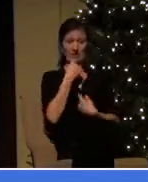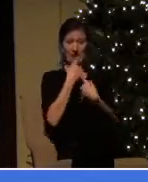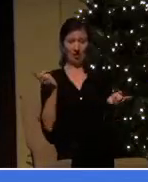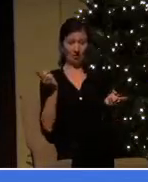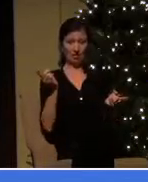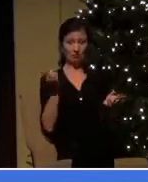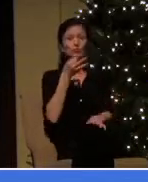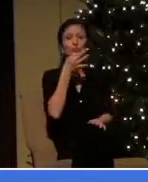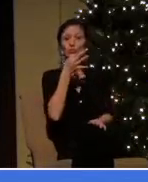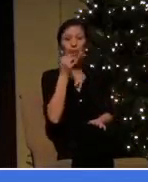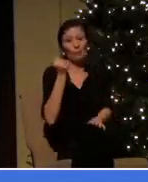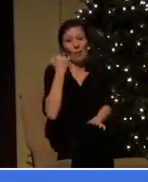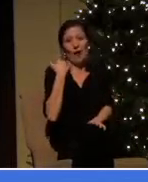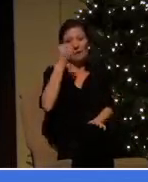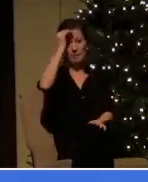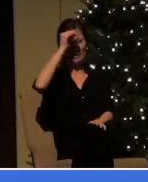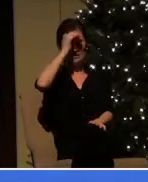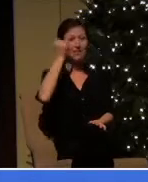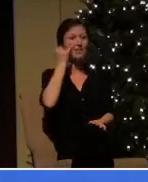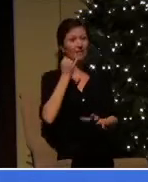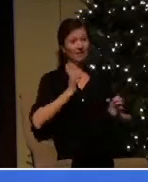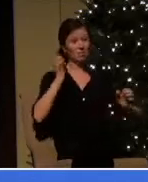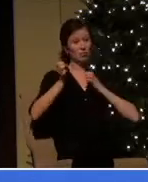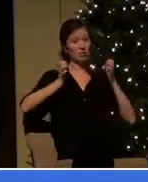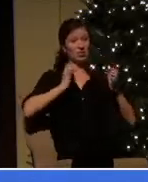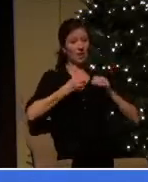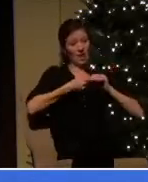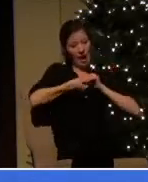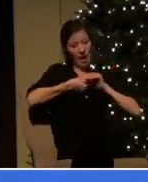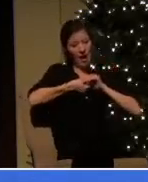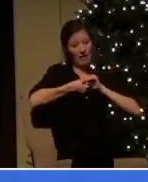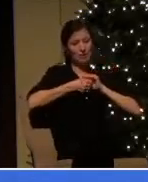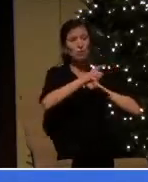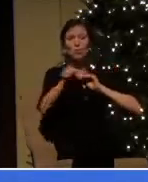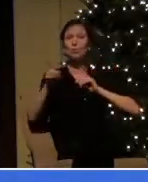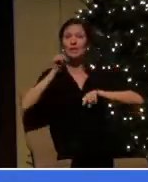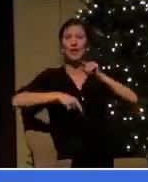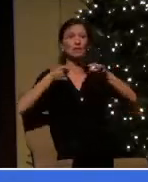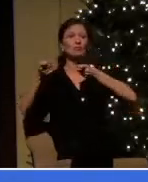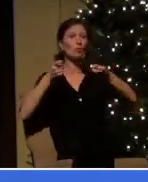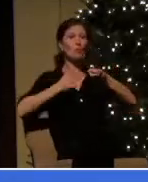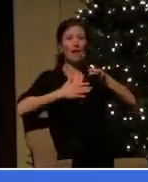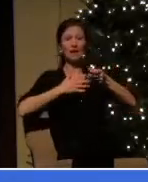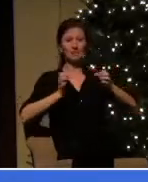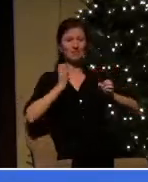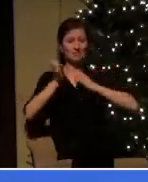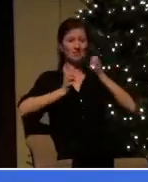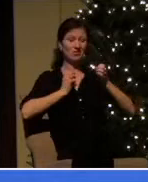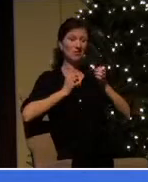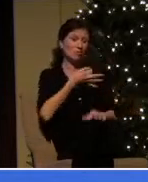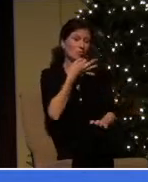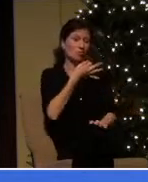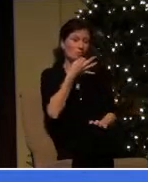opinion. If I hide my emotions from you because you cannot handle my emotions, then pretty soon I have no emotions left to show